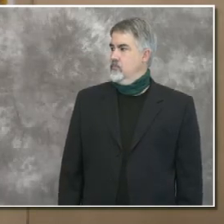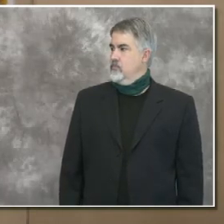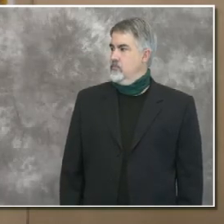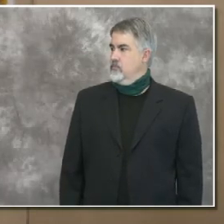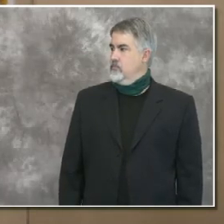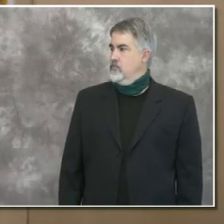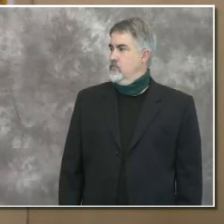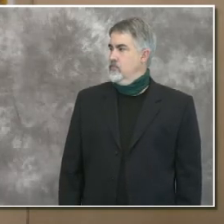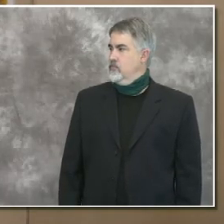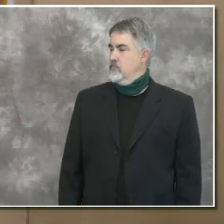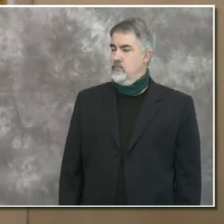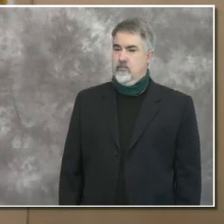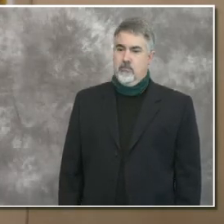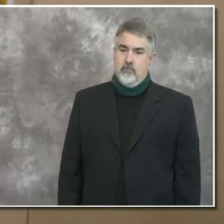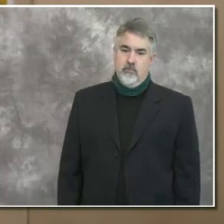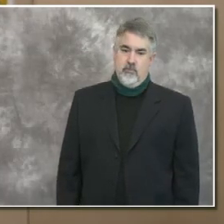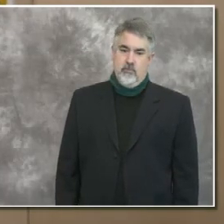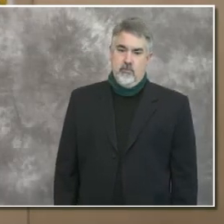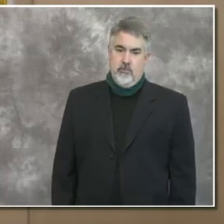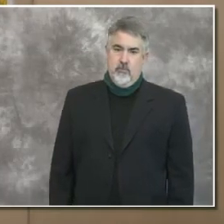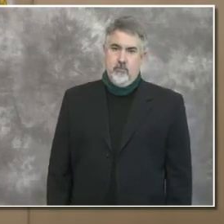One more? Okay.